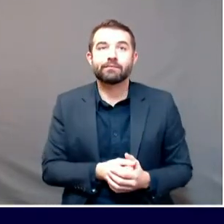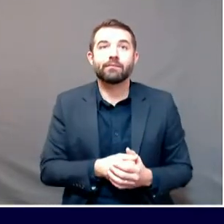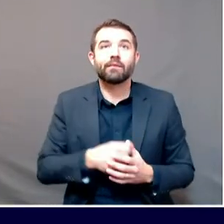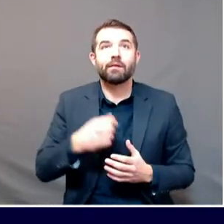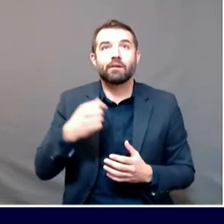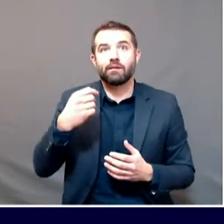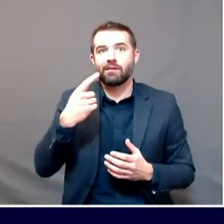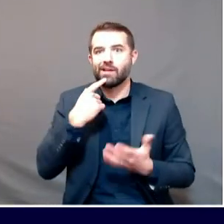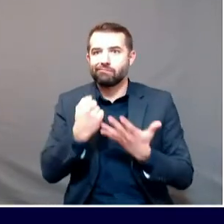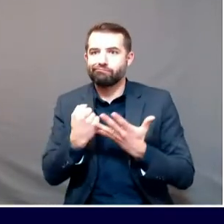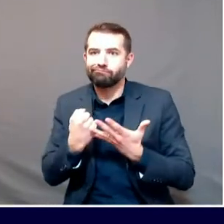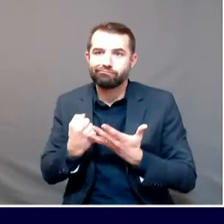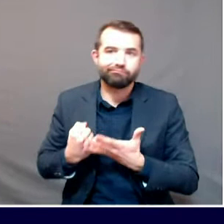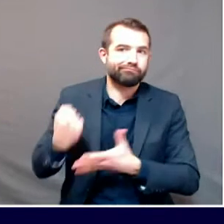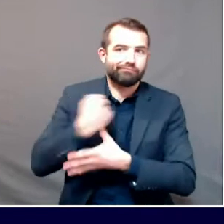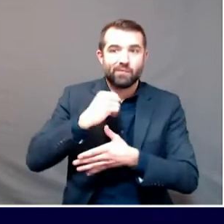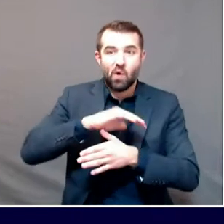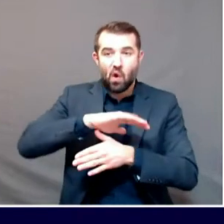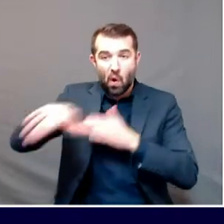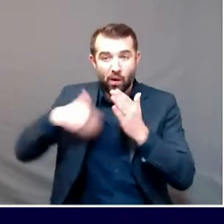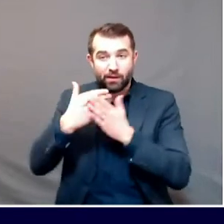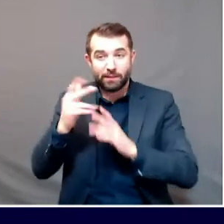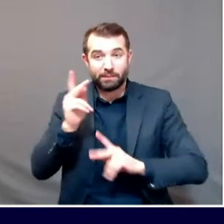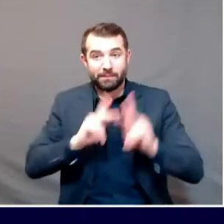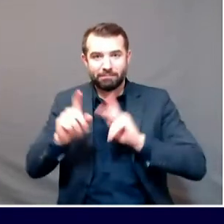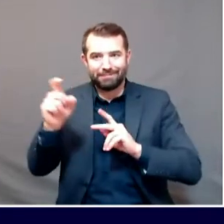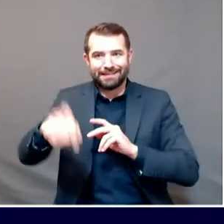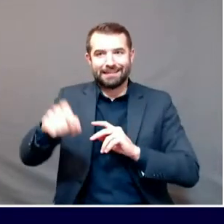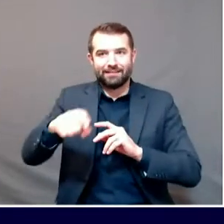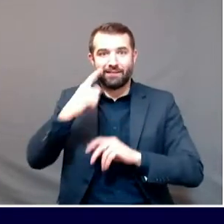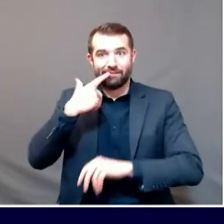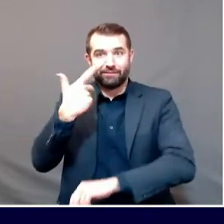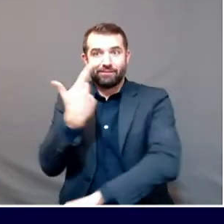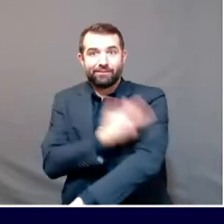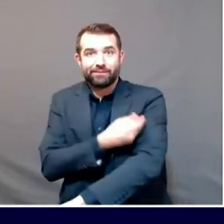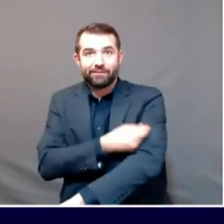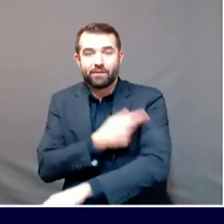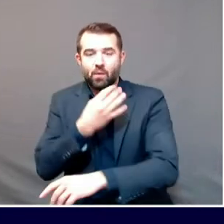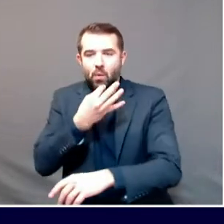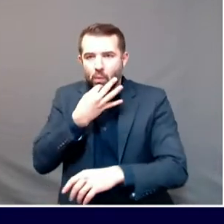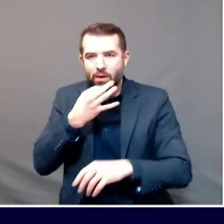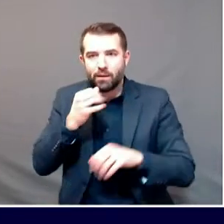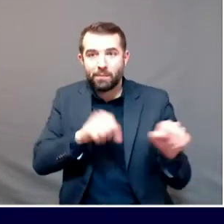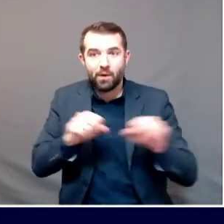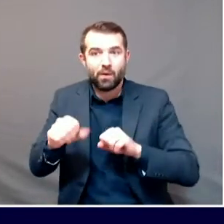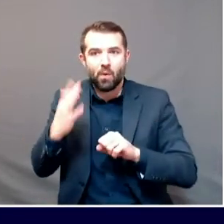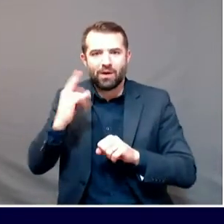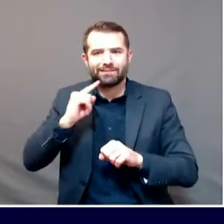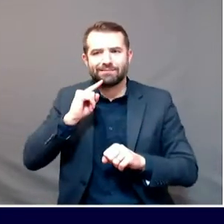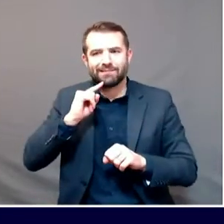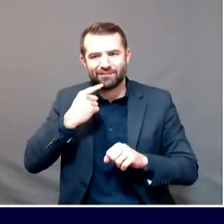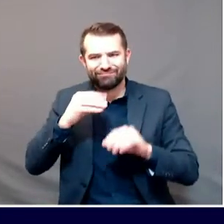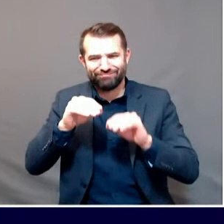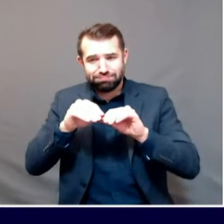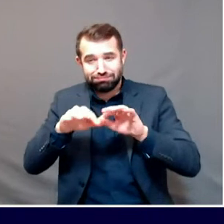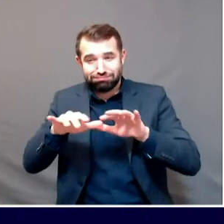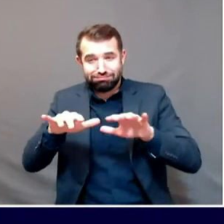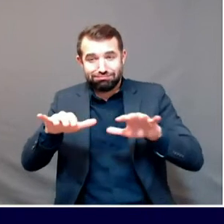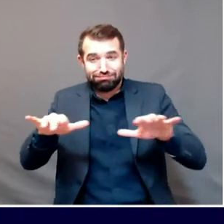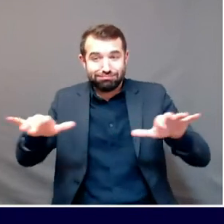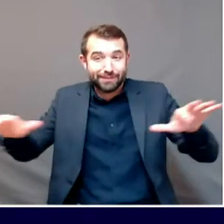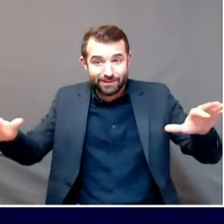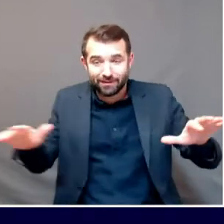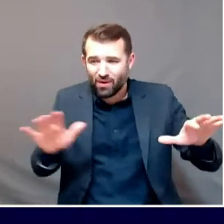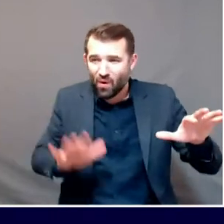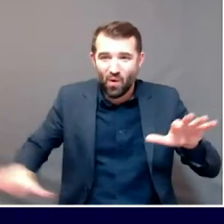a vaccine developed as quickly as possible, given the severity of the pandemic right now. The thing is, often in